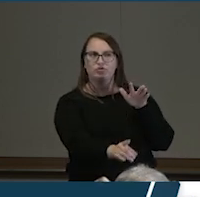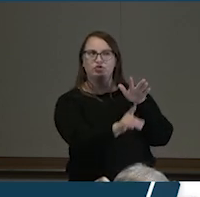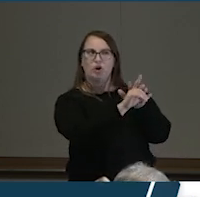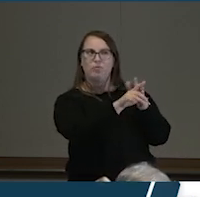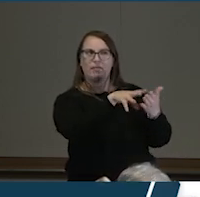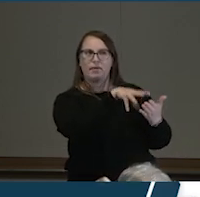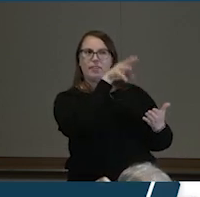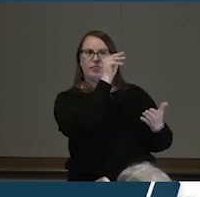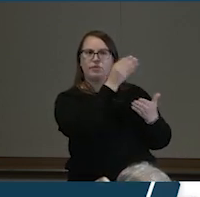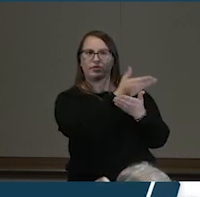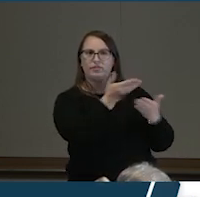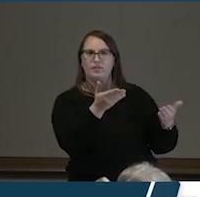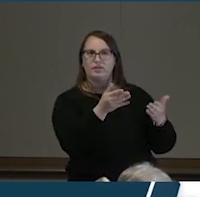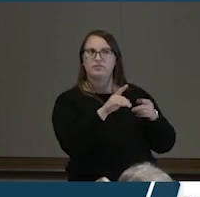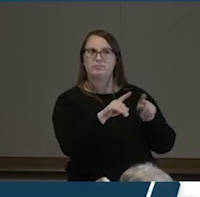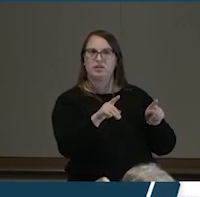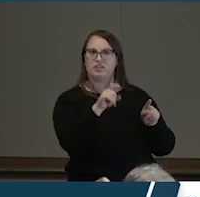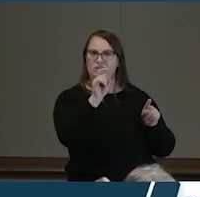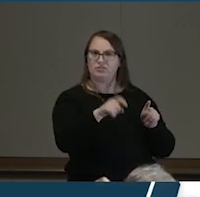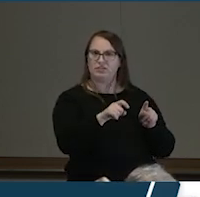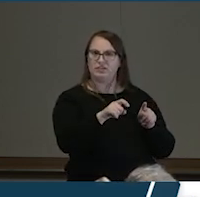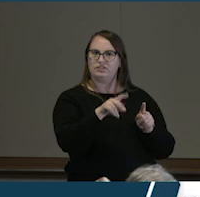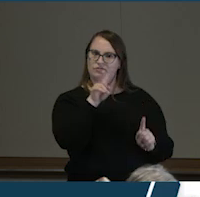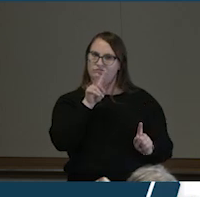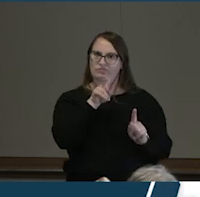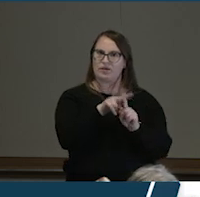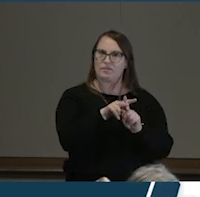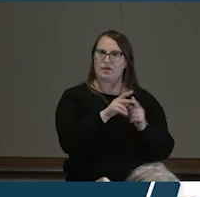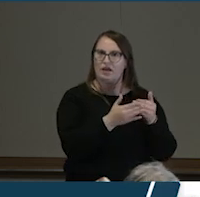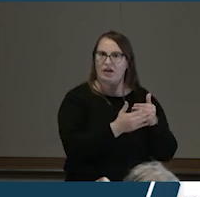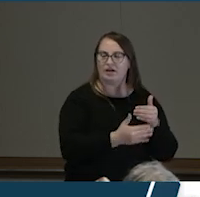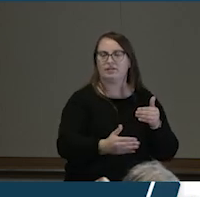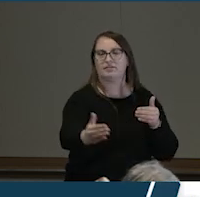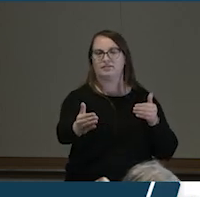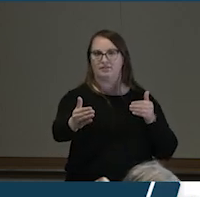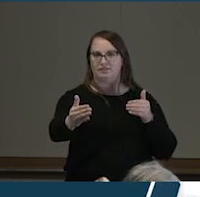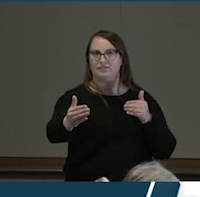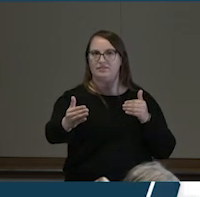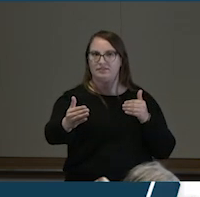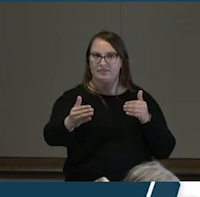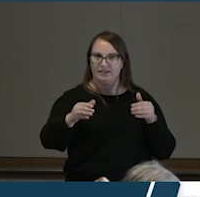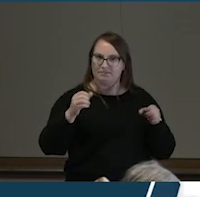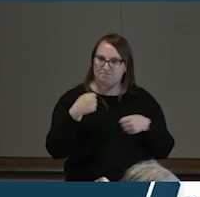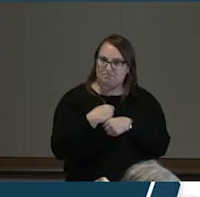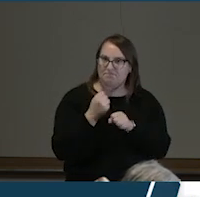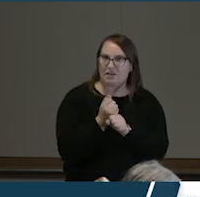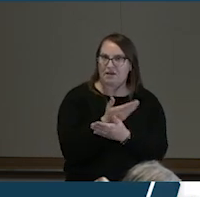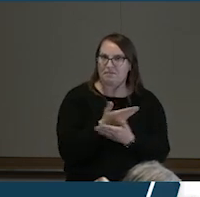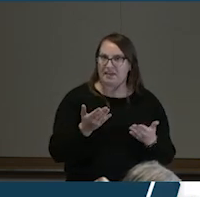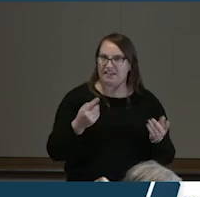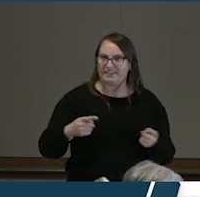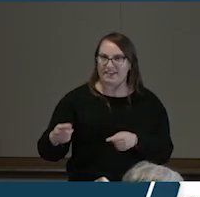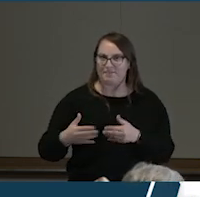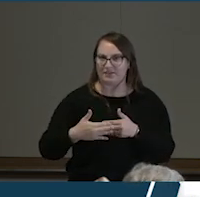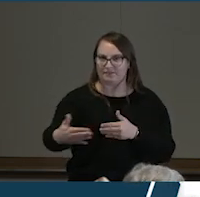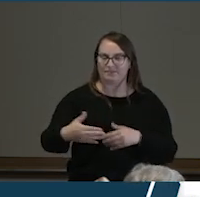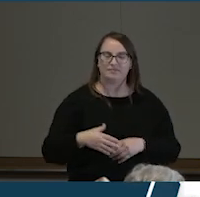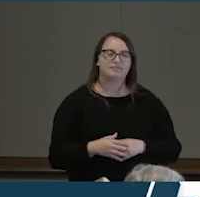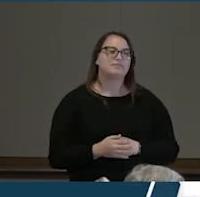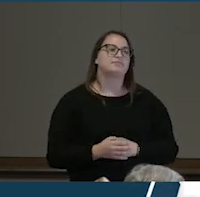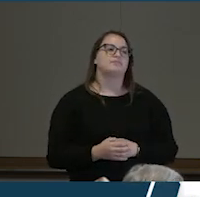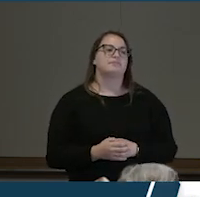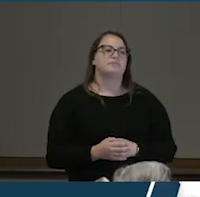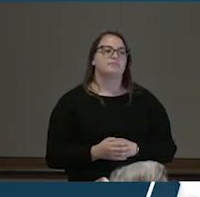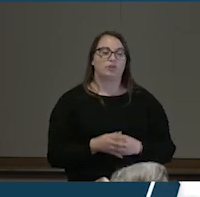stuff, but that you actually move on with it and make some stuff happen. All right, so as the students,